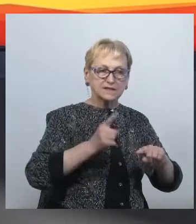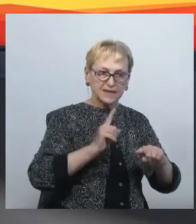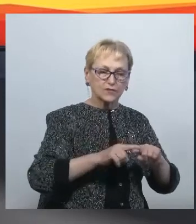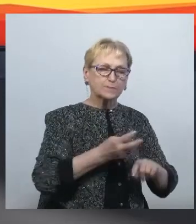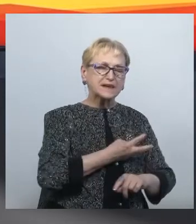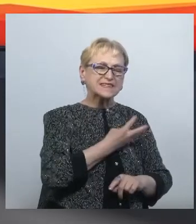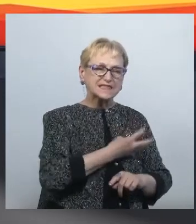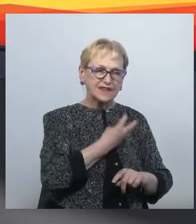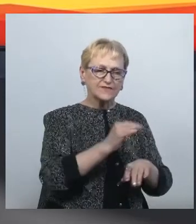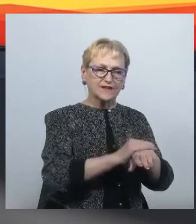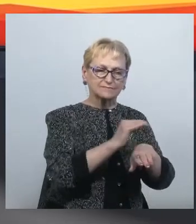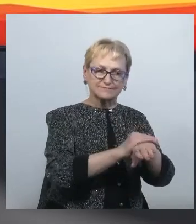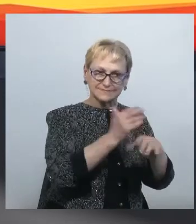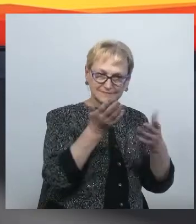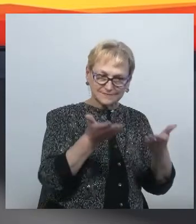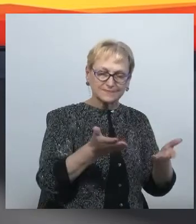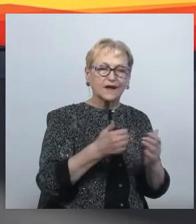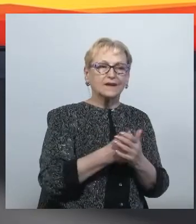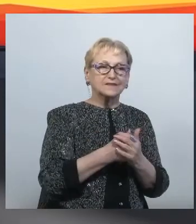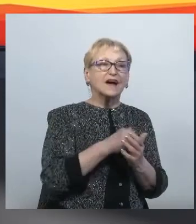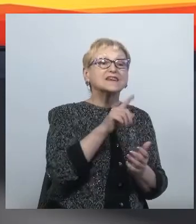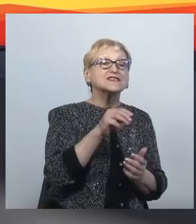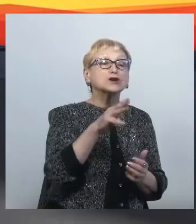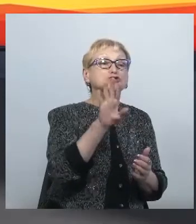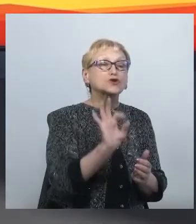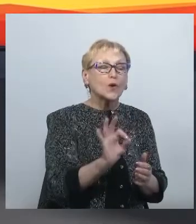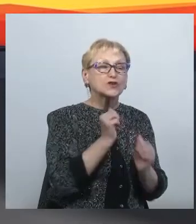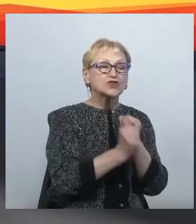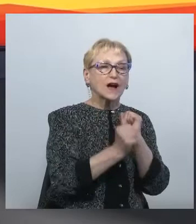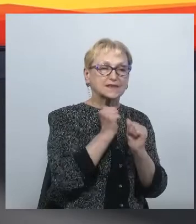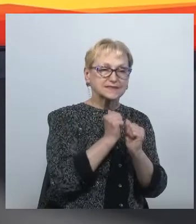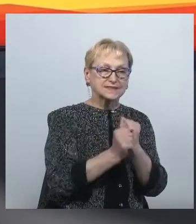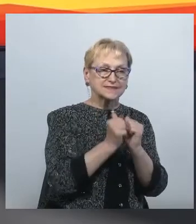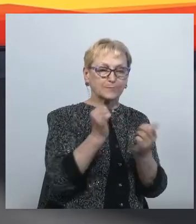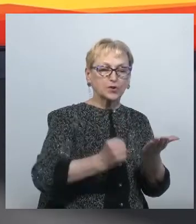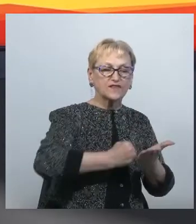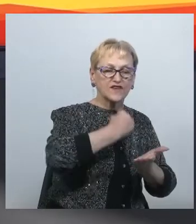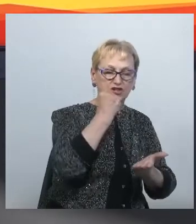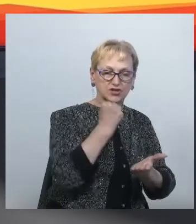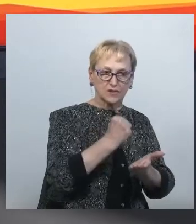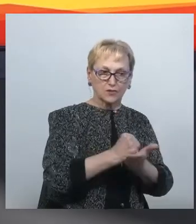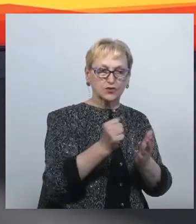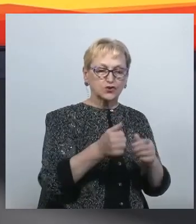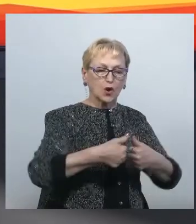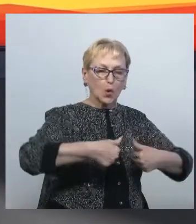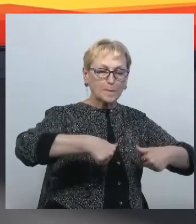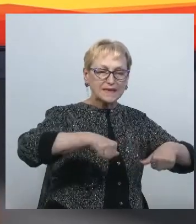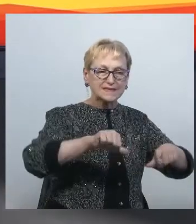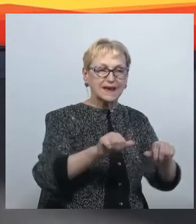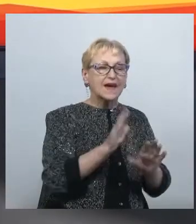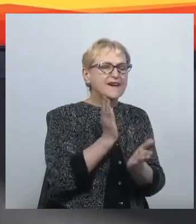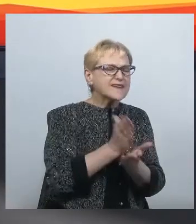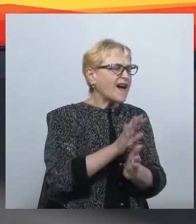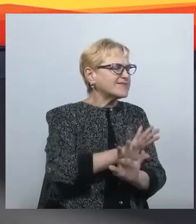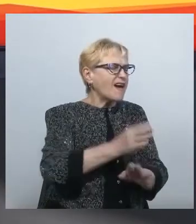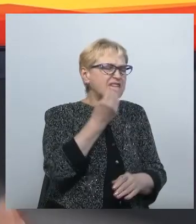decided that the positive stimulation is a lot better than the negative one. And the survey shows it, that the